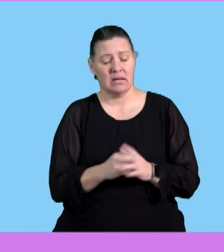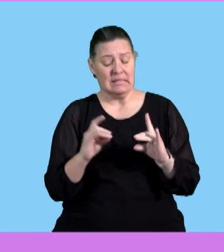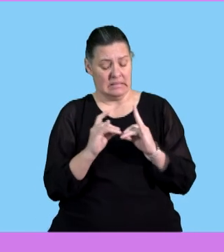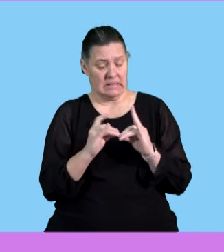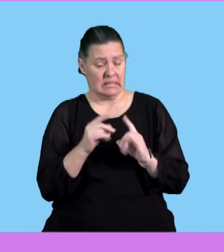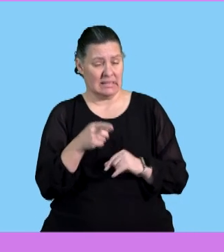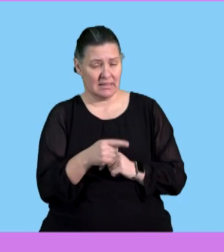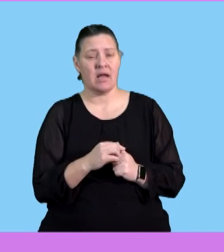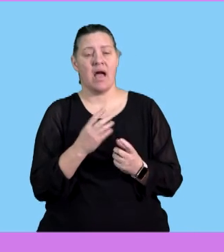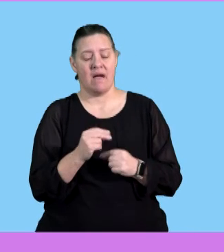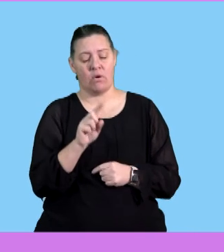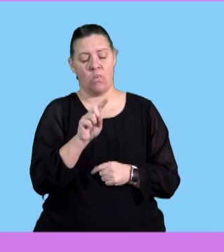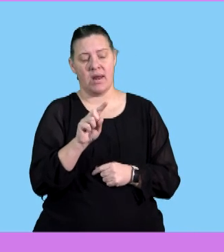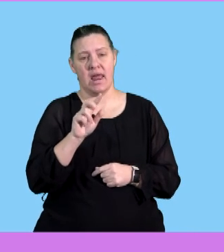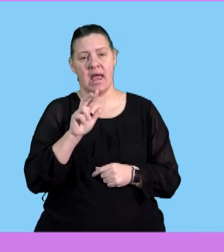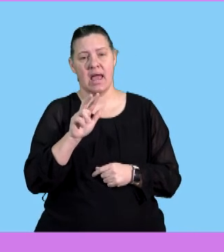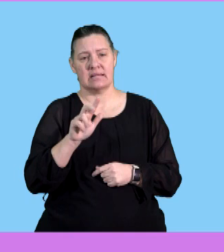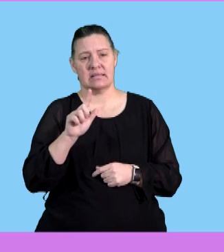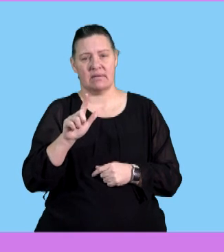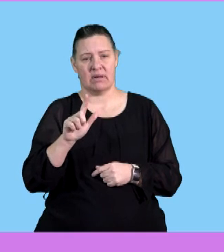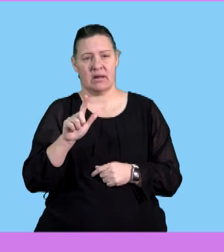The sneakers are